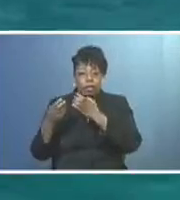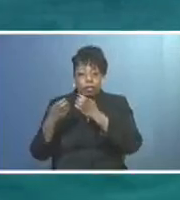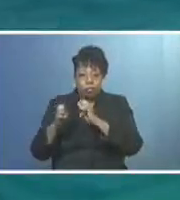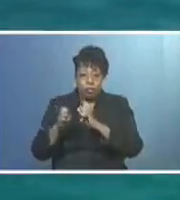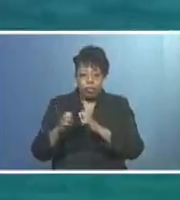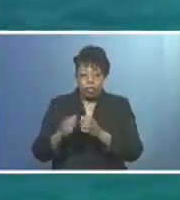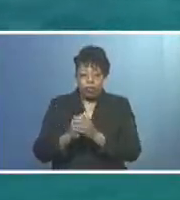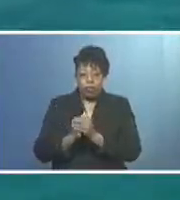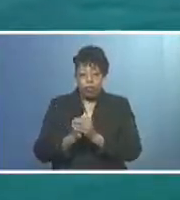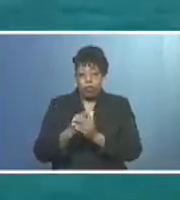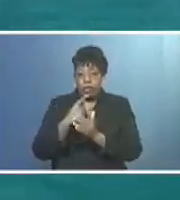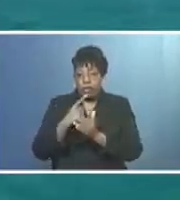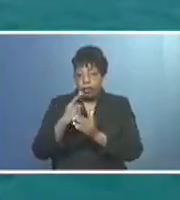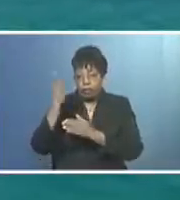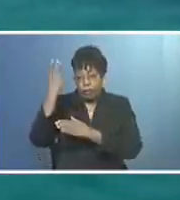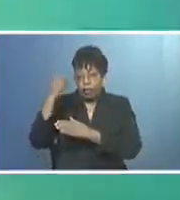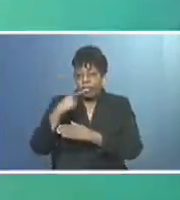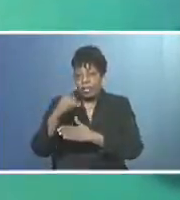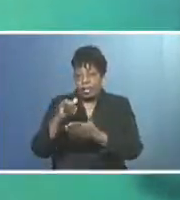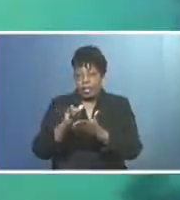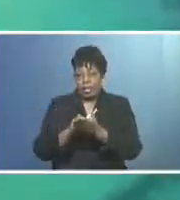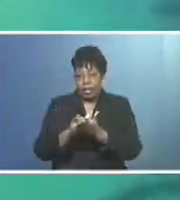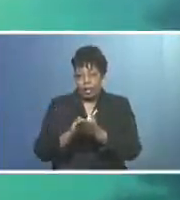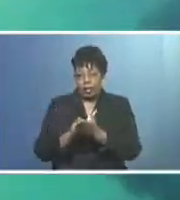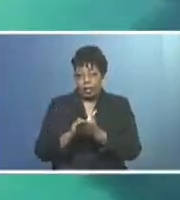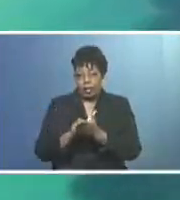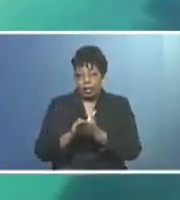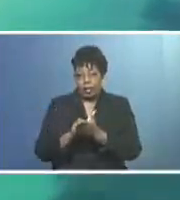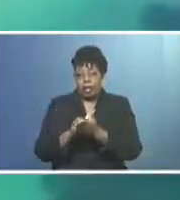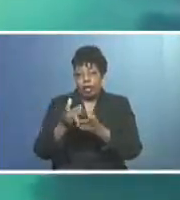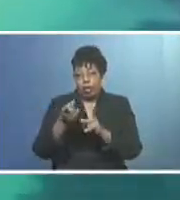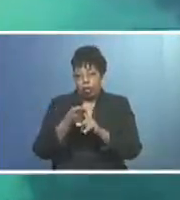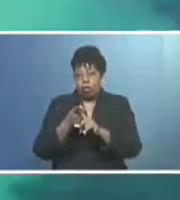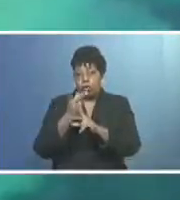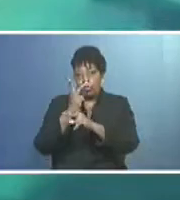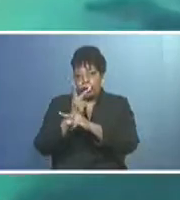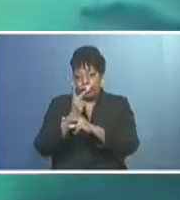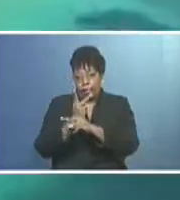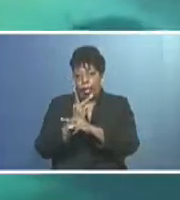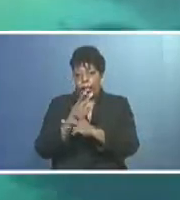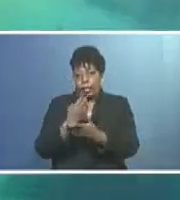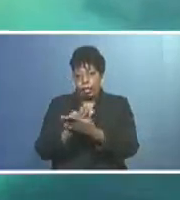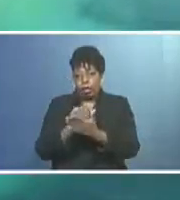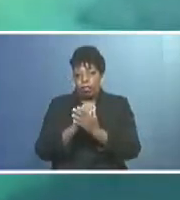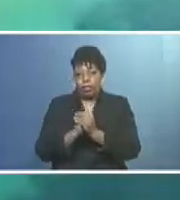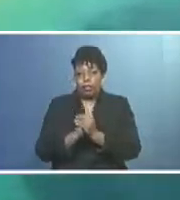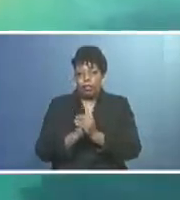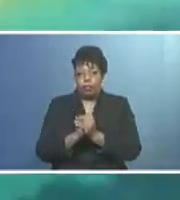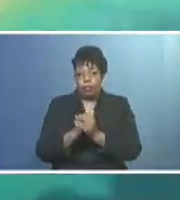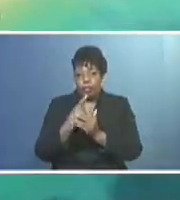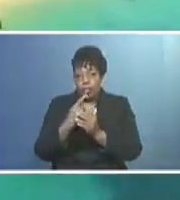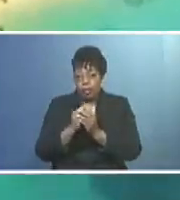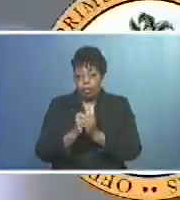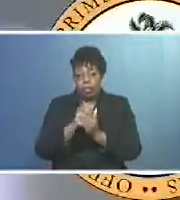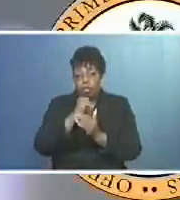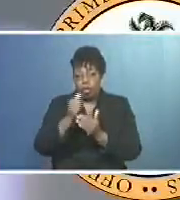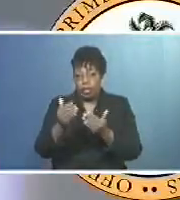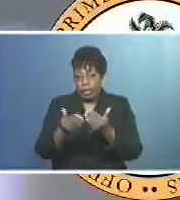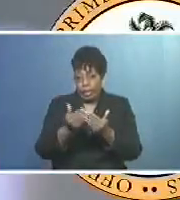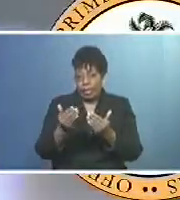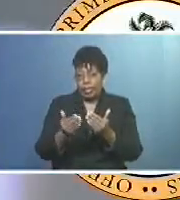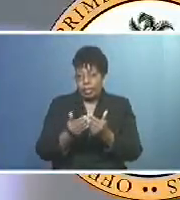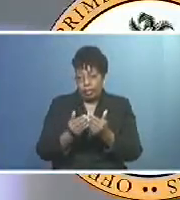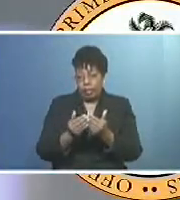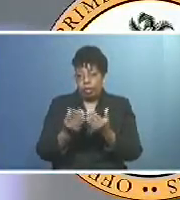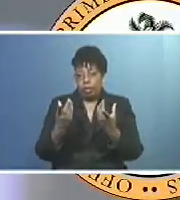Minister says it's a balancing act intended to protect a fragile economy. It is not an easy balancing act, and you